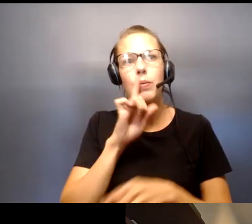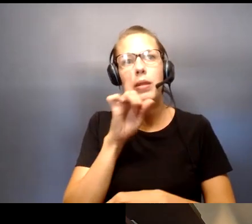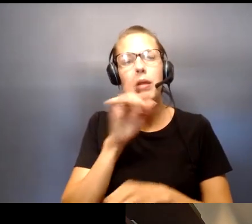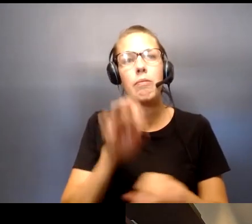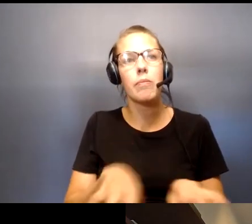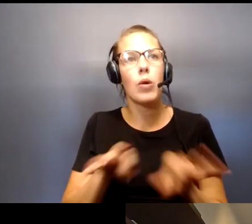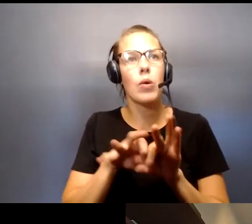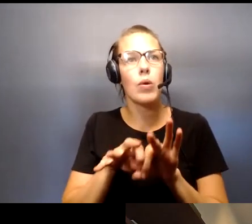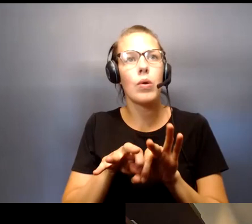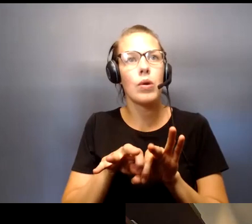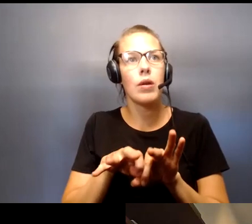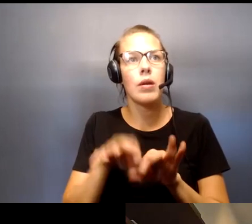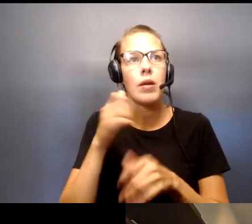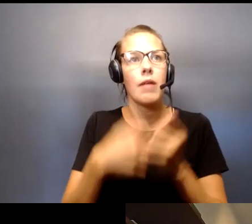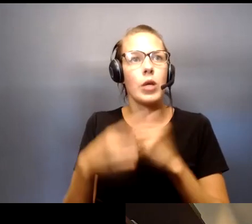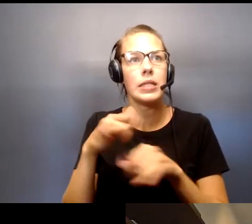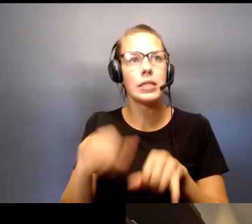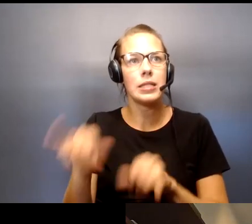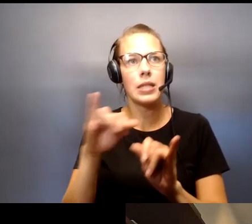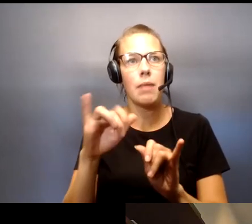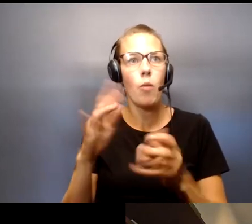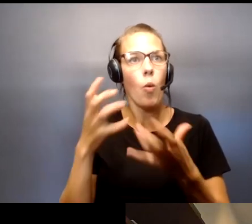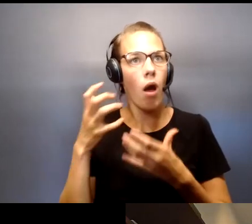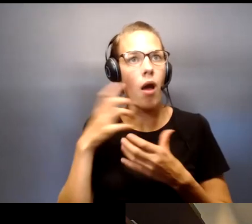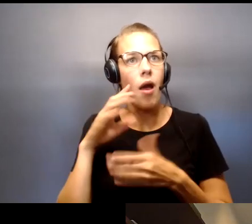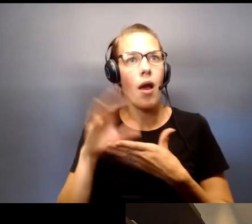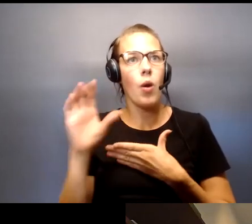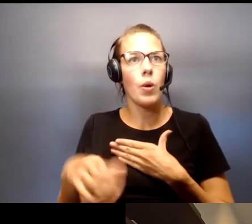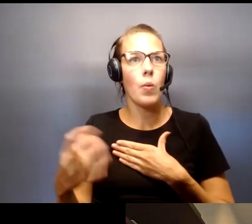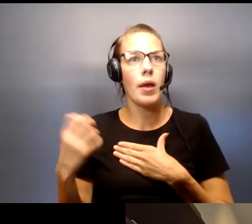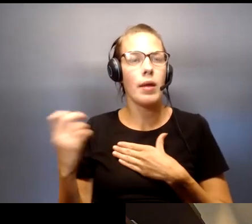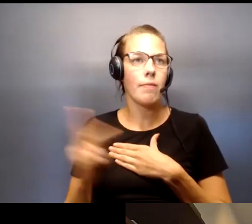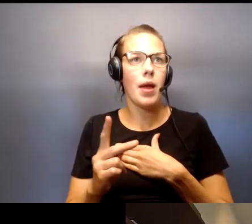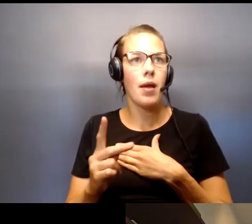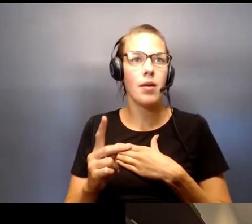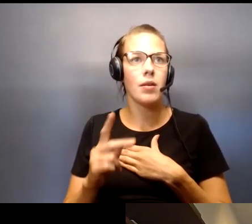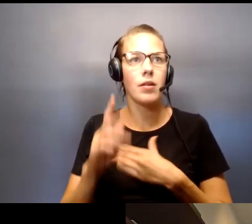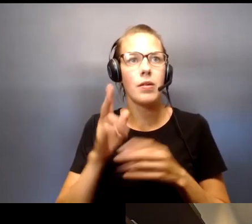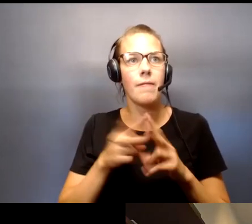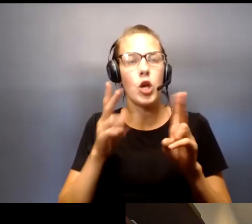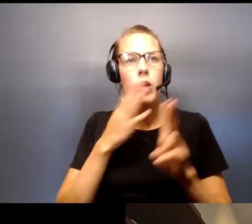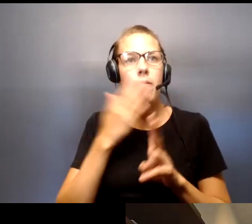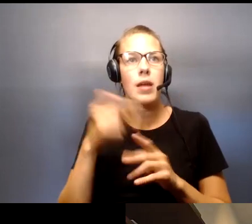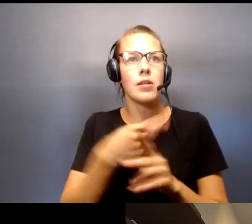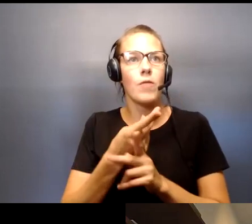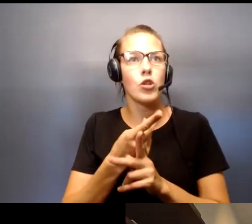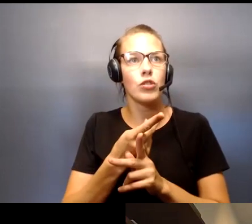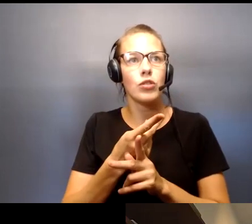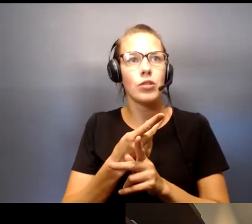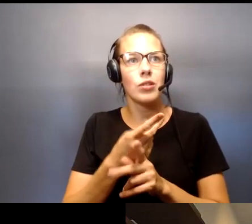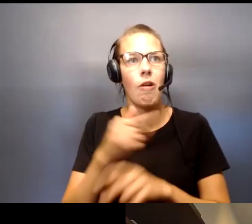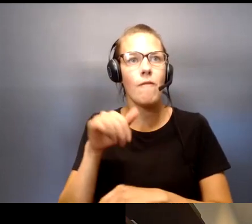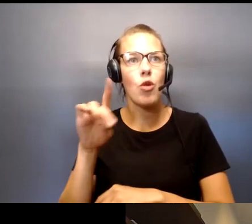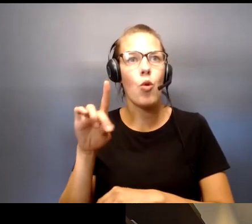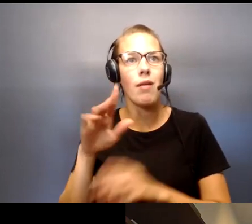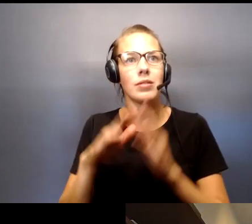think everybody has the same desired outcome. We all want to get back to the very best version of the Quad